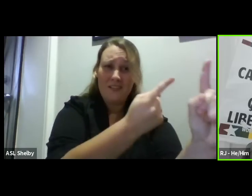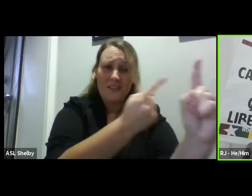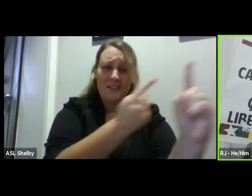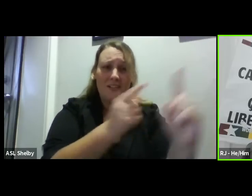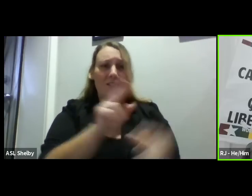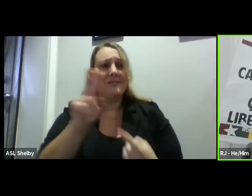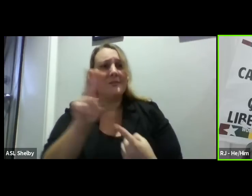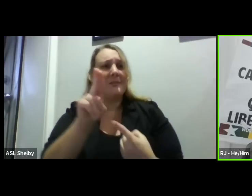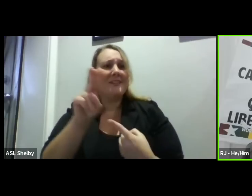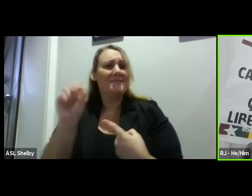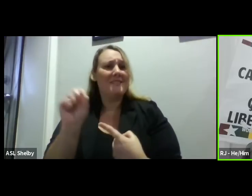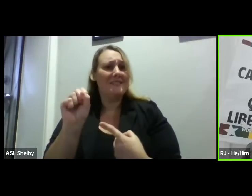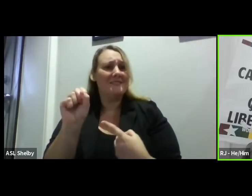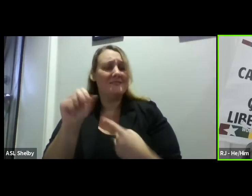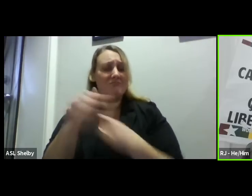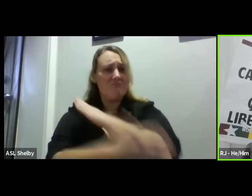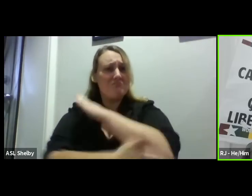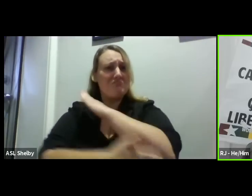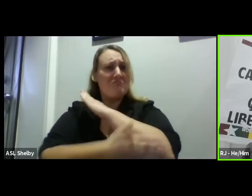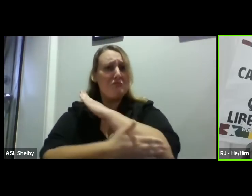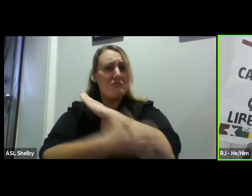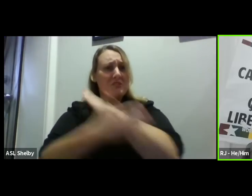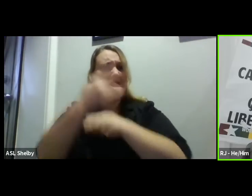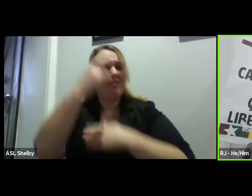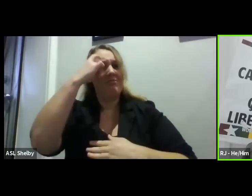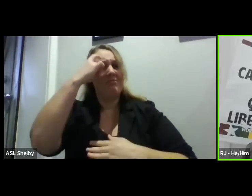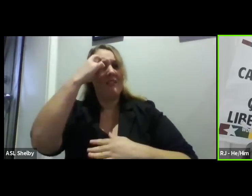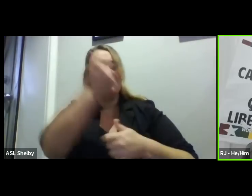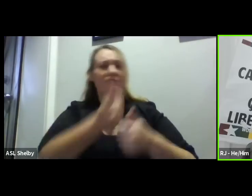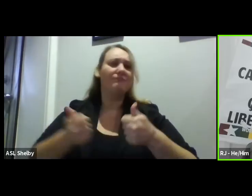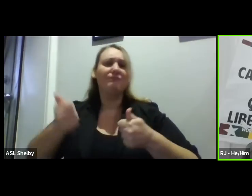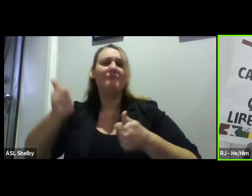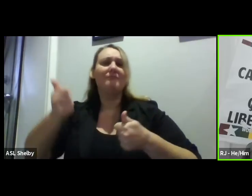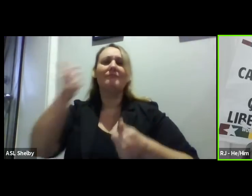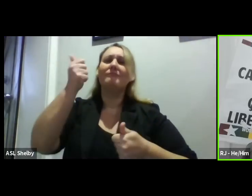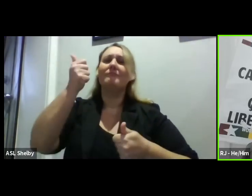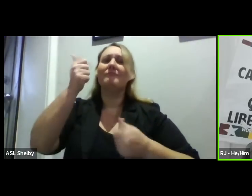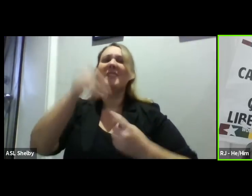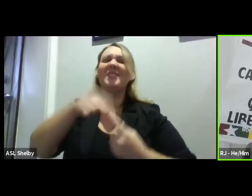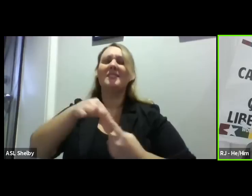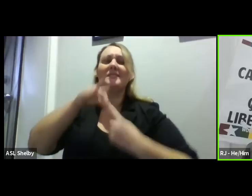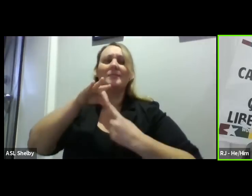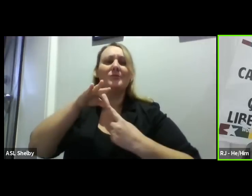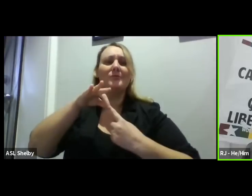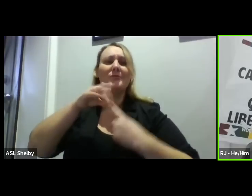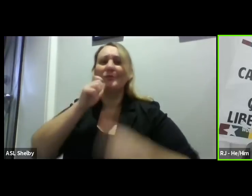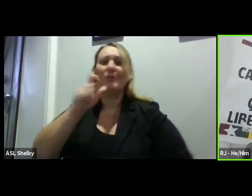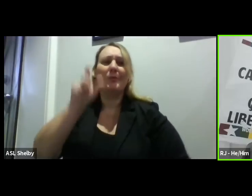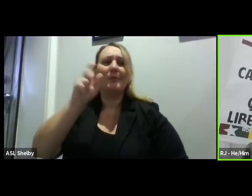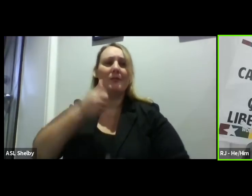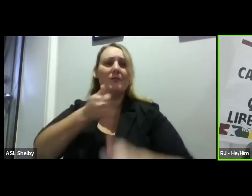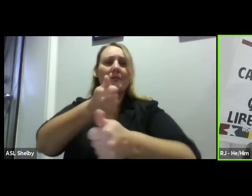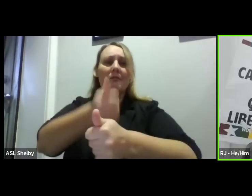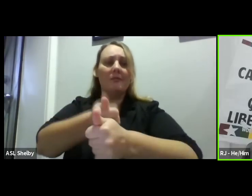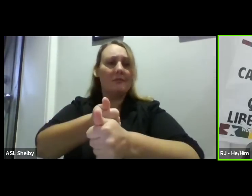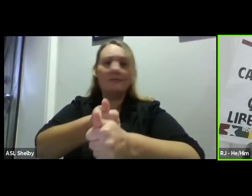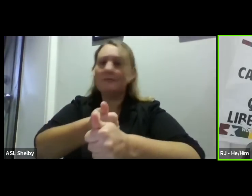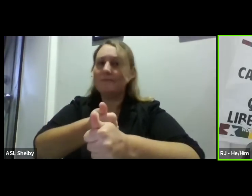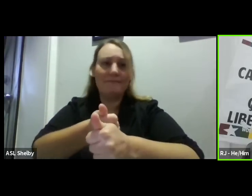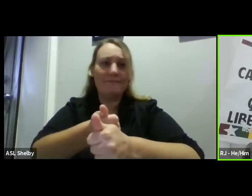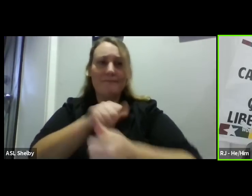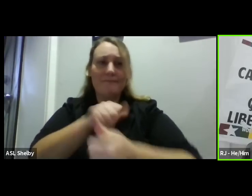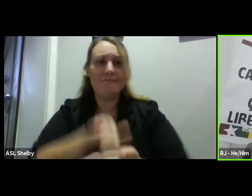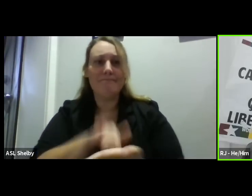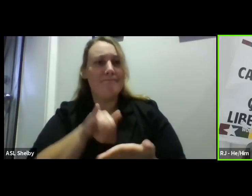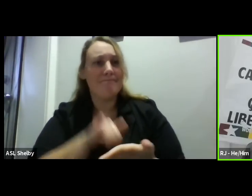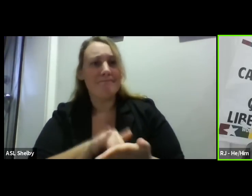and exceptionalist in the world. Our movements cannot replicate the same kind of exceptionalism, and